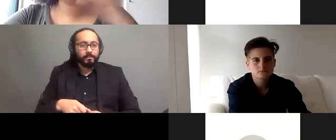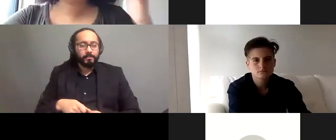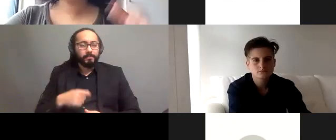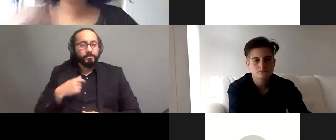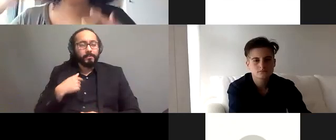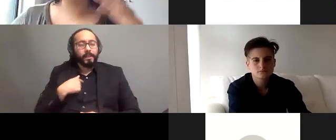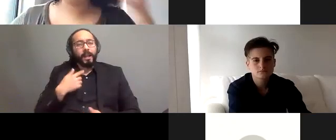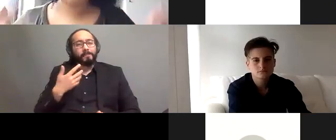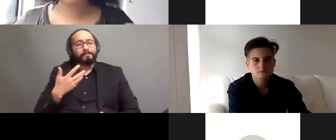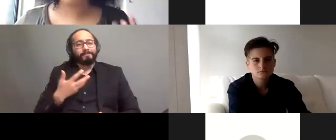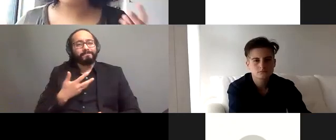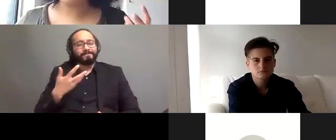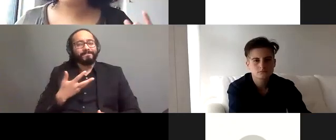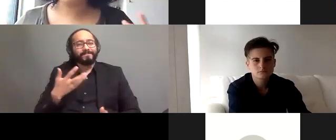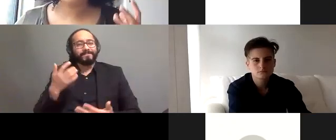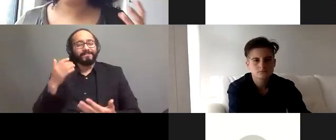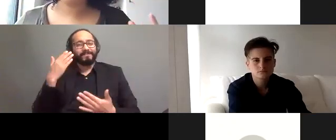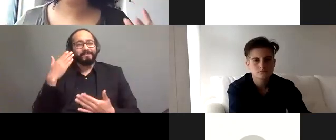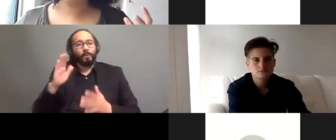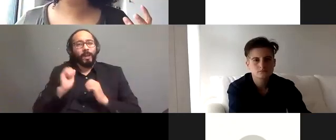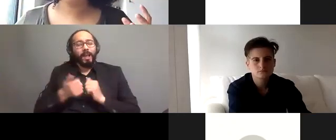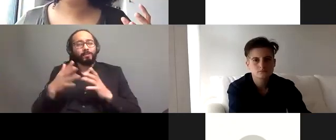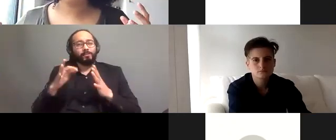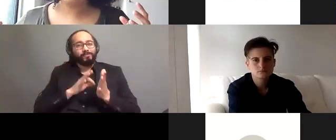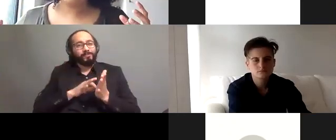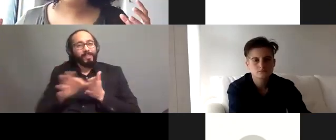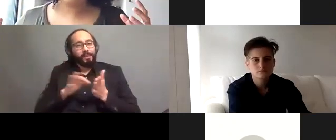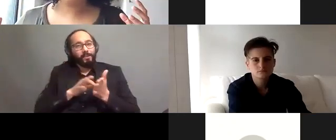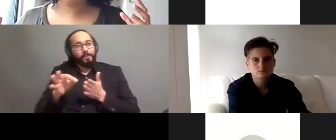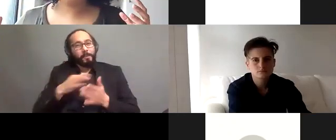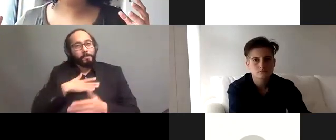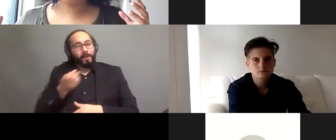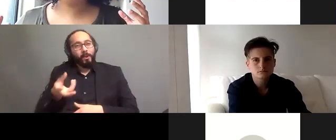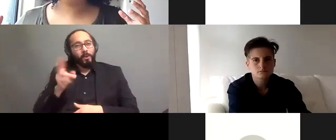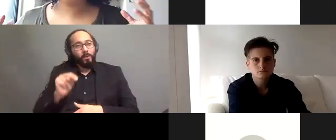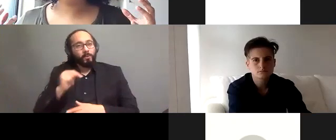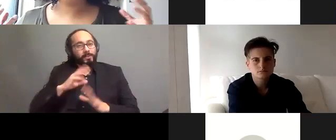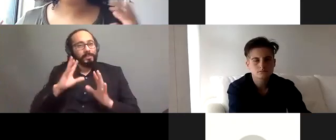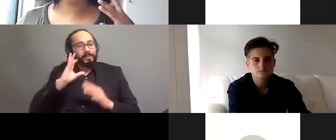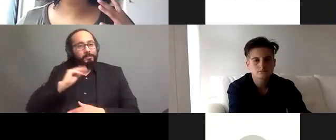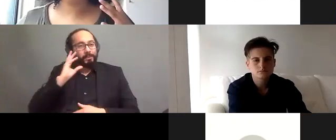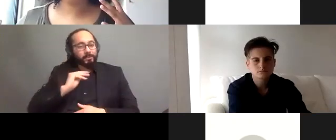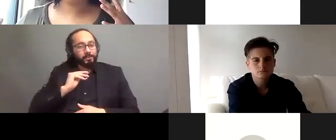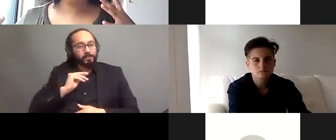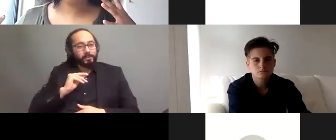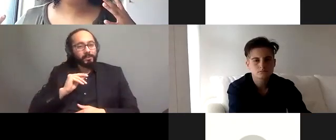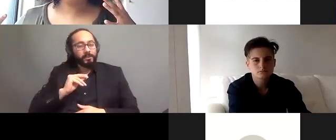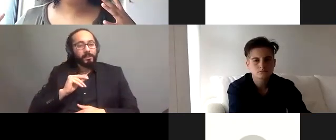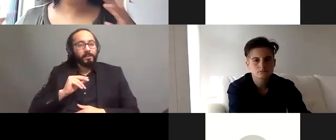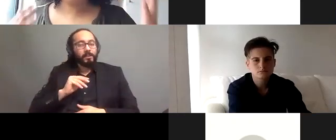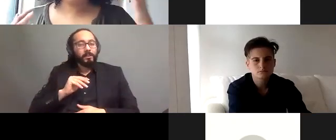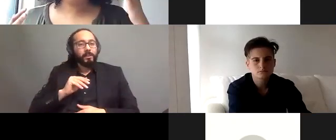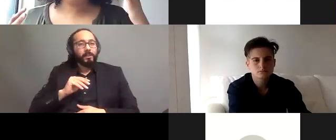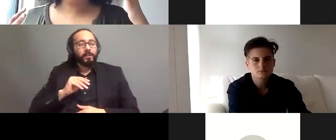I don't even know how to quantify my own experiences because I have just so much